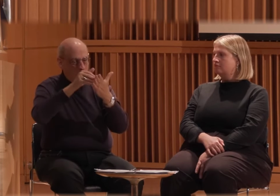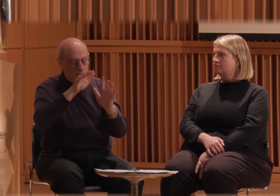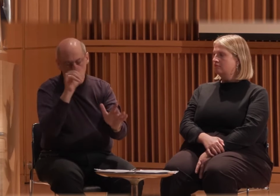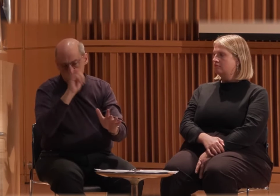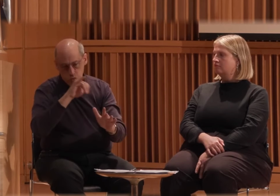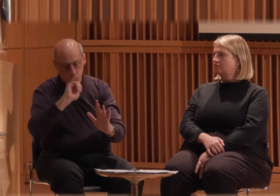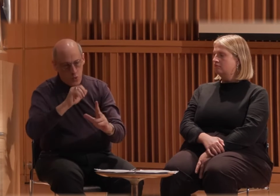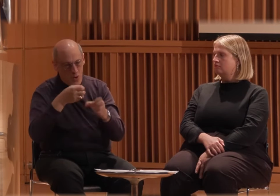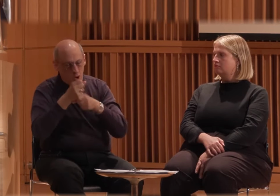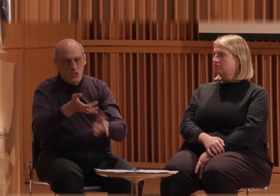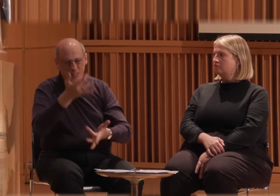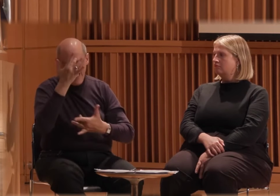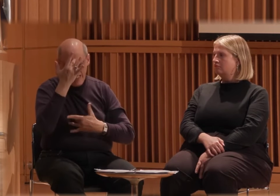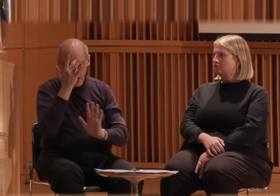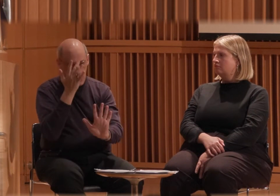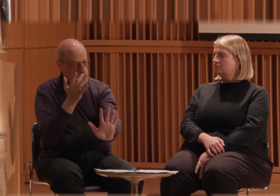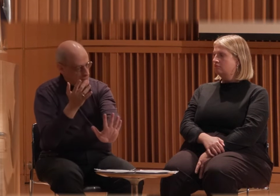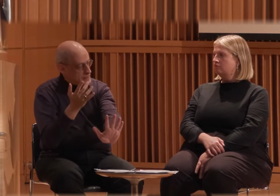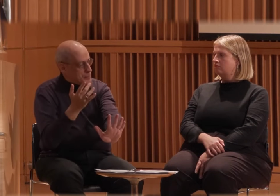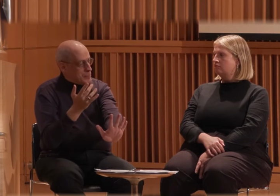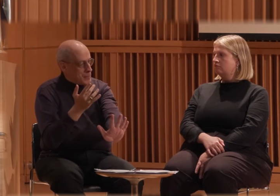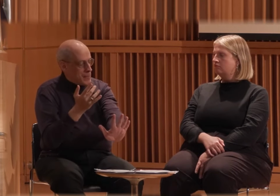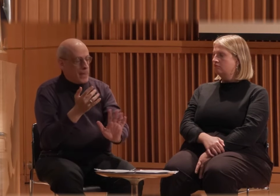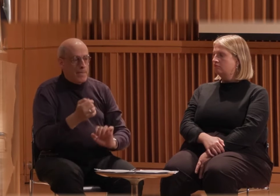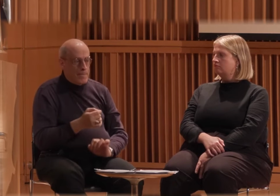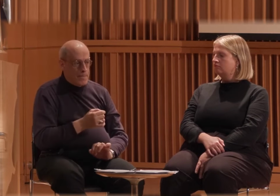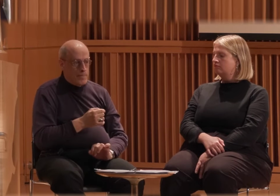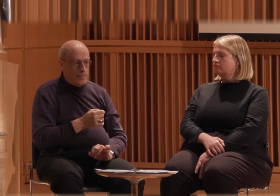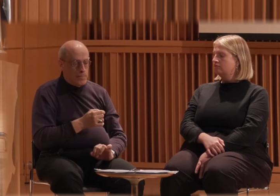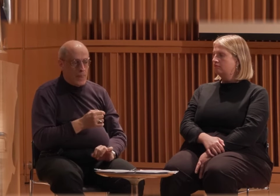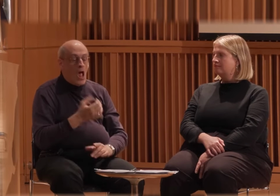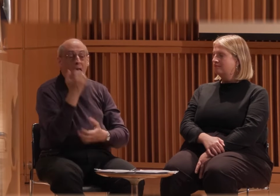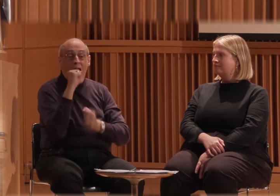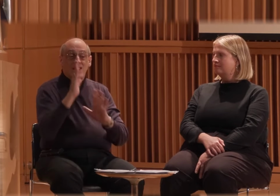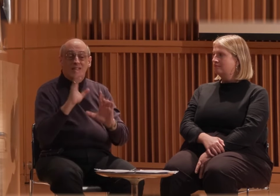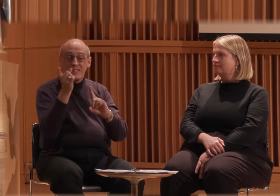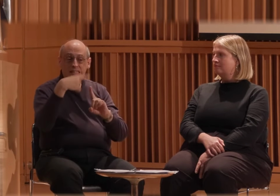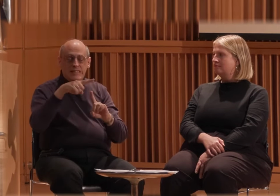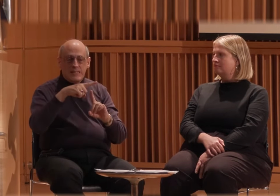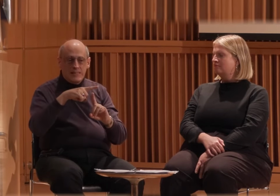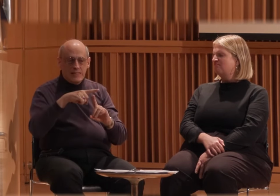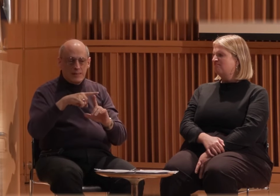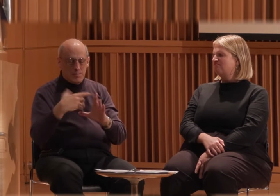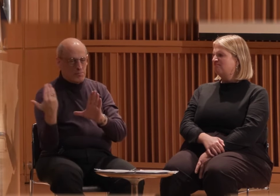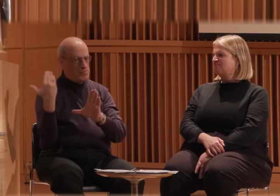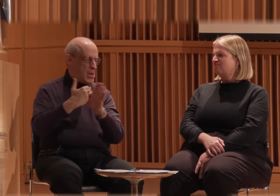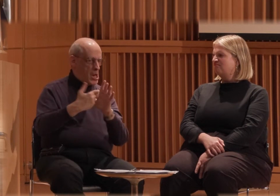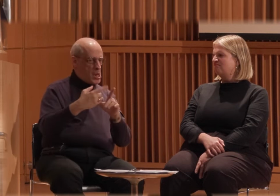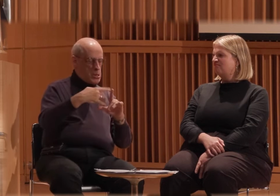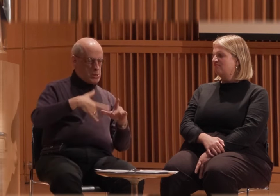in concentrated amounts and for long periods of time. The activists were also really annoyed that